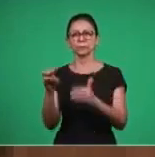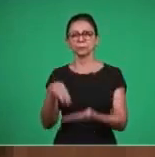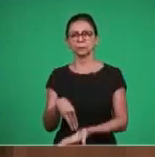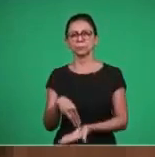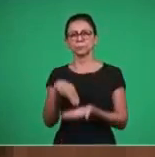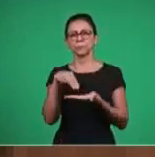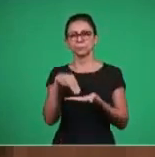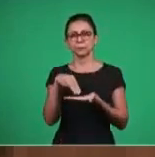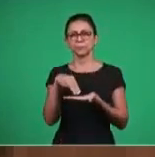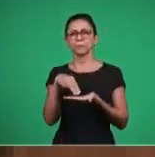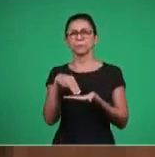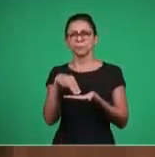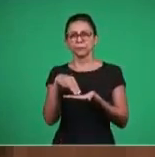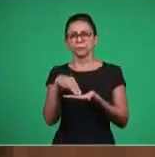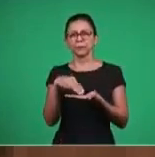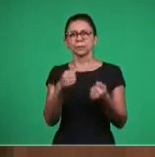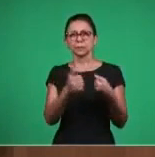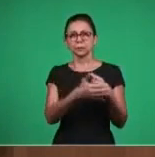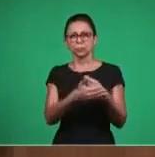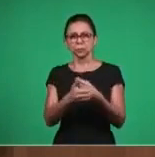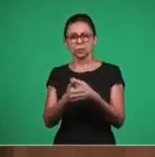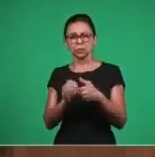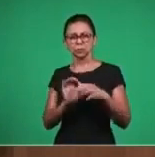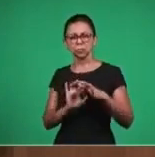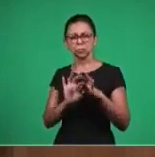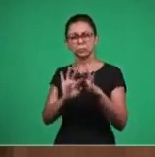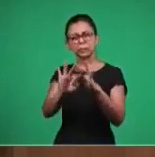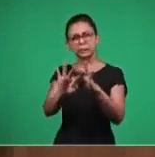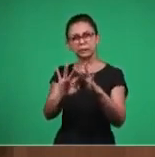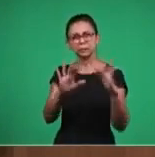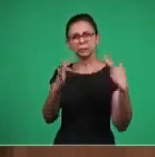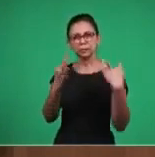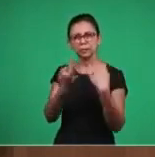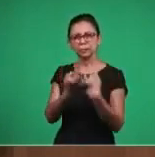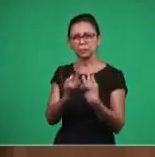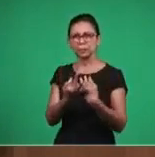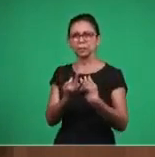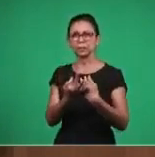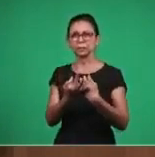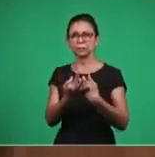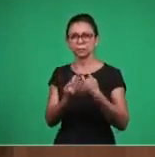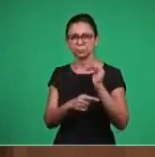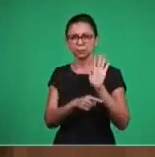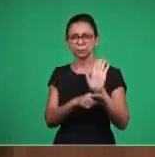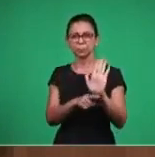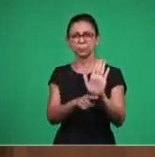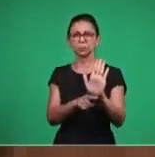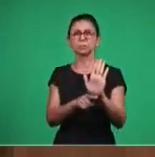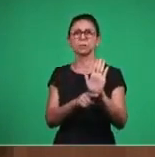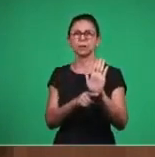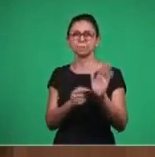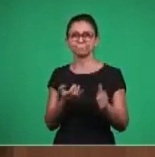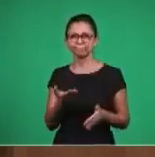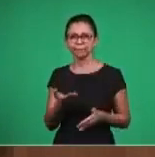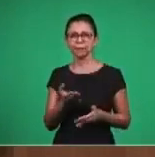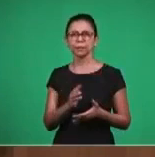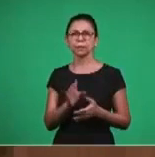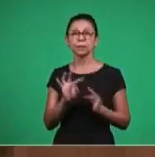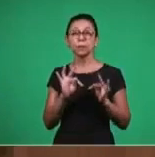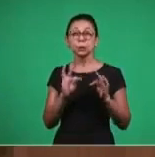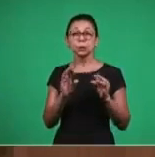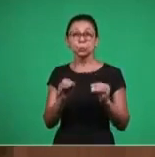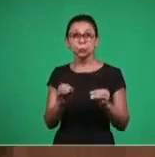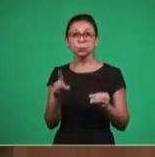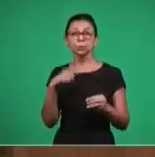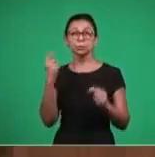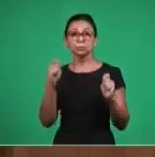Church is very solidary with the family at their disposal, as we have always been. And